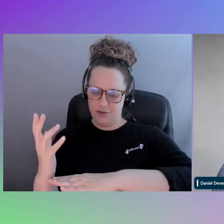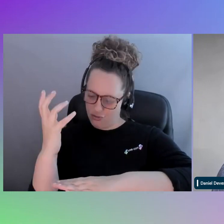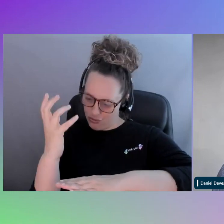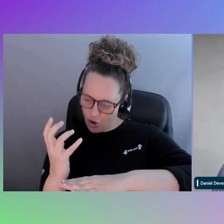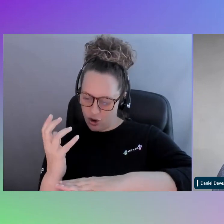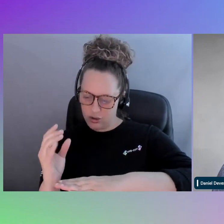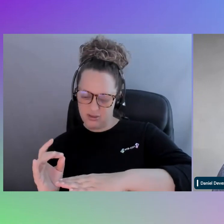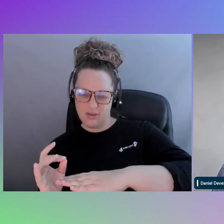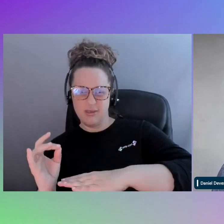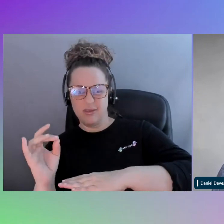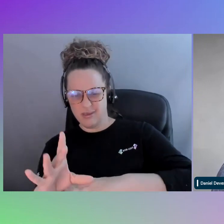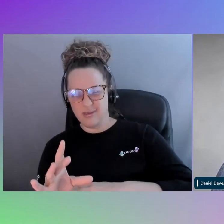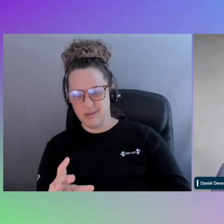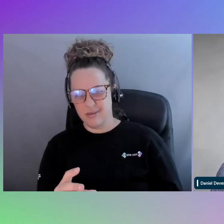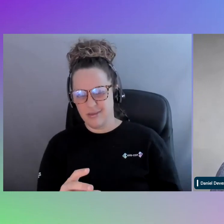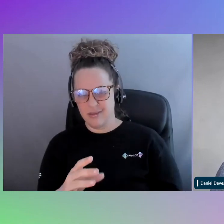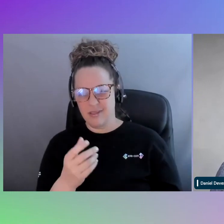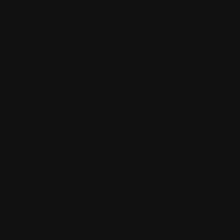that.